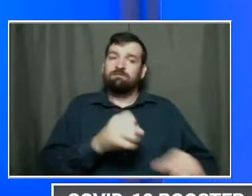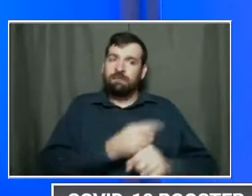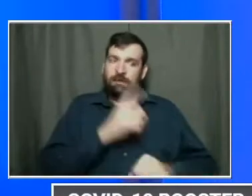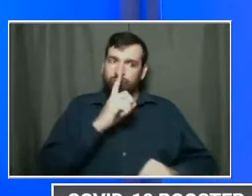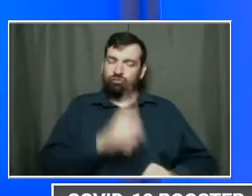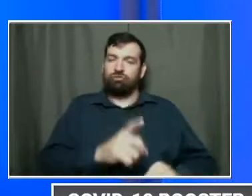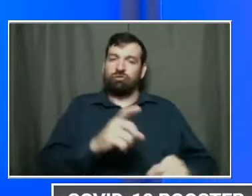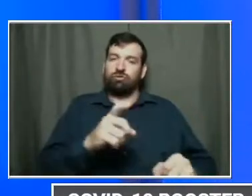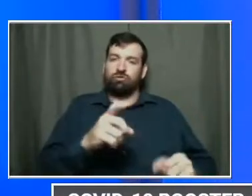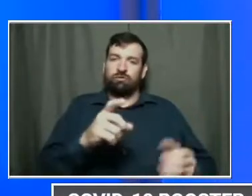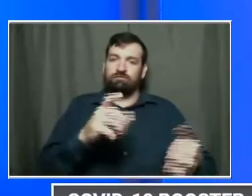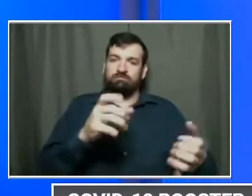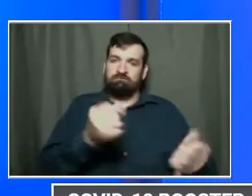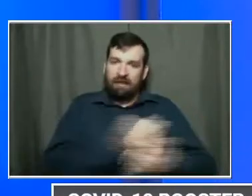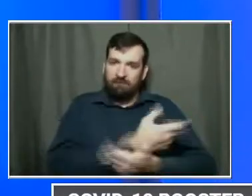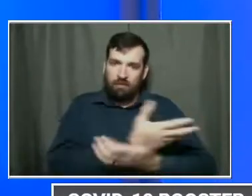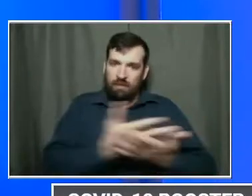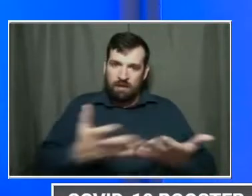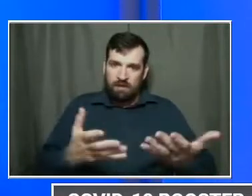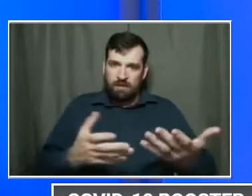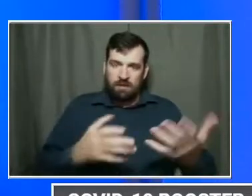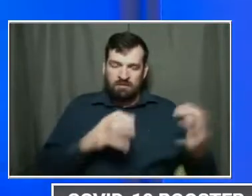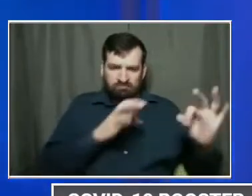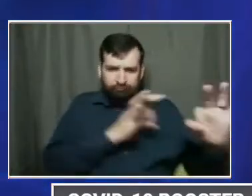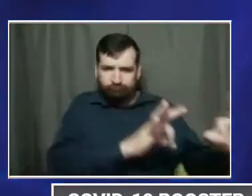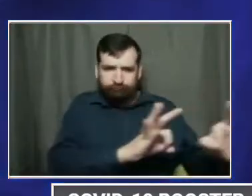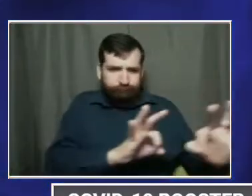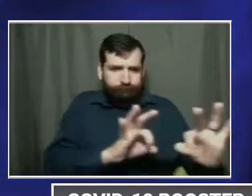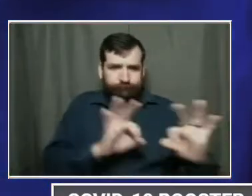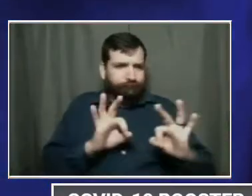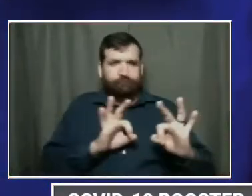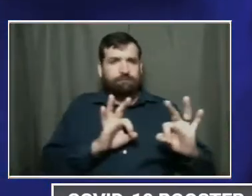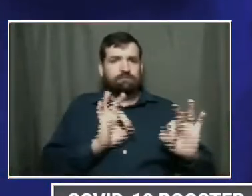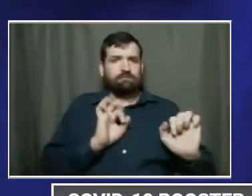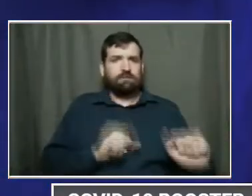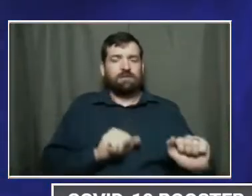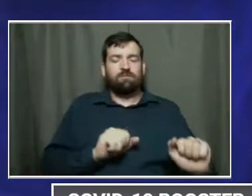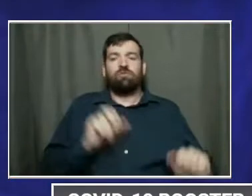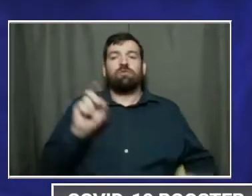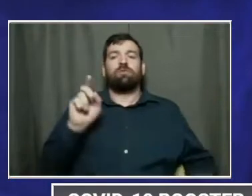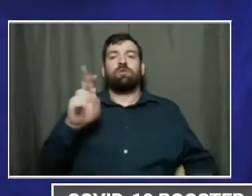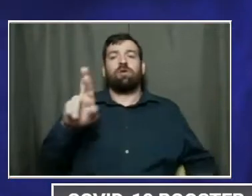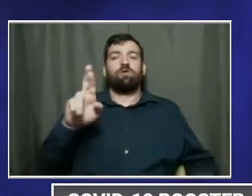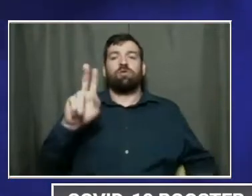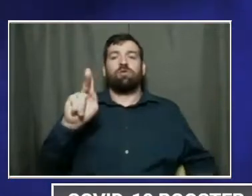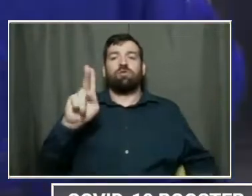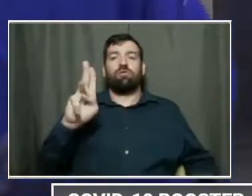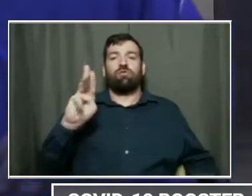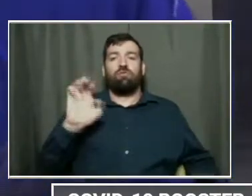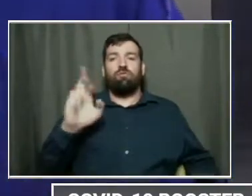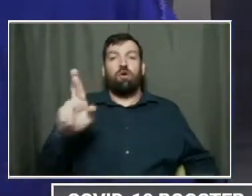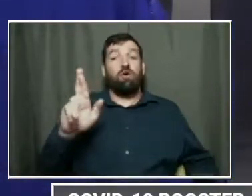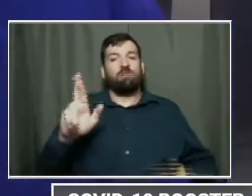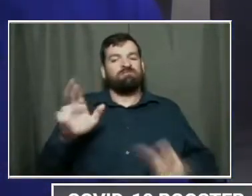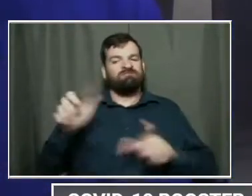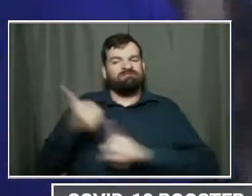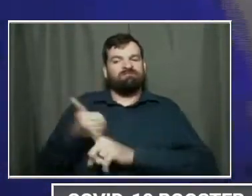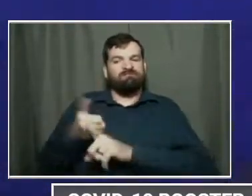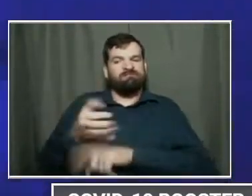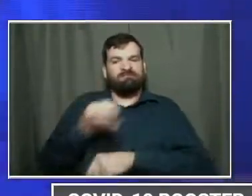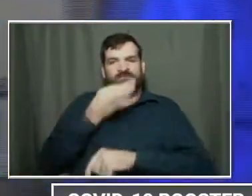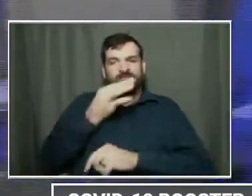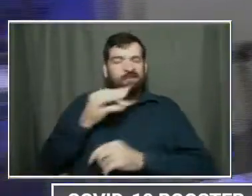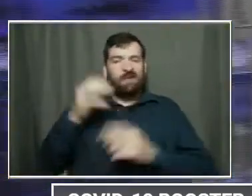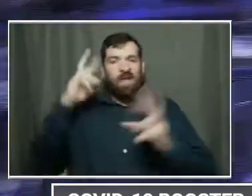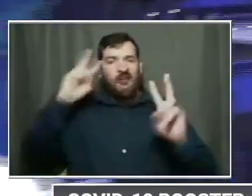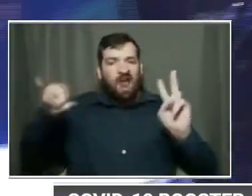is as pristine as possible. You know, Dr. Coomer, who does our donors here, has lost all his hair and